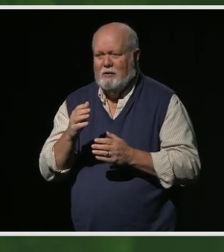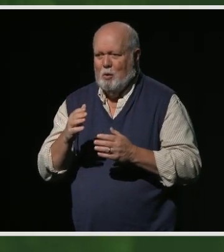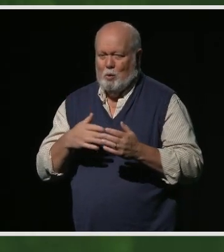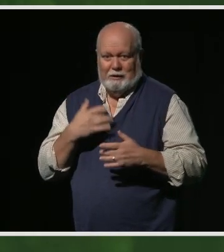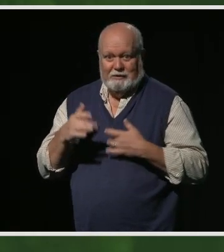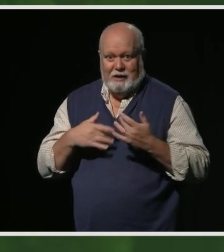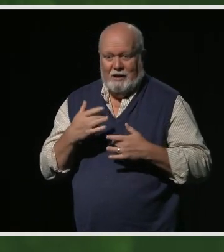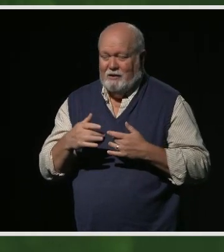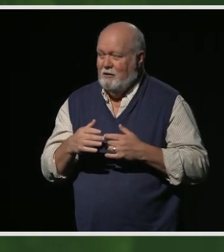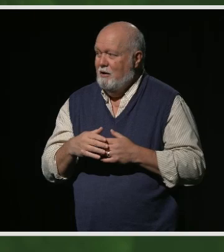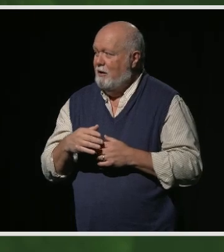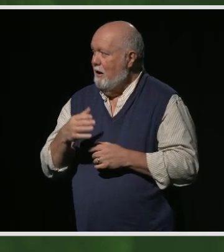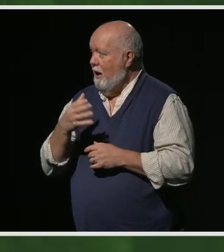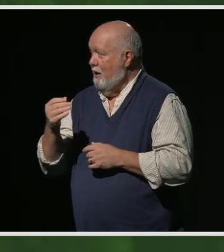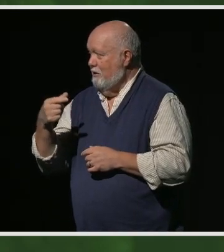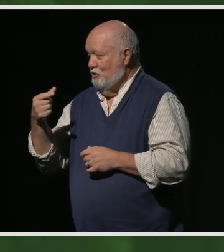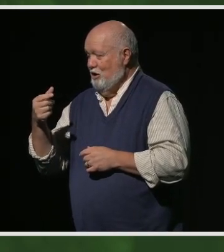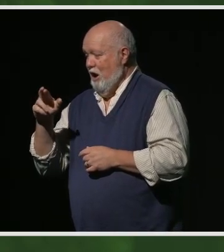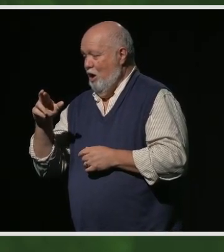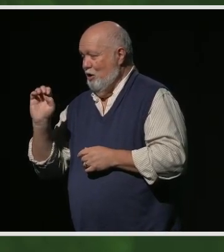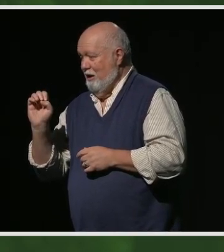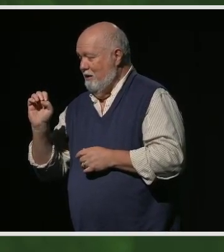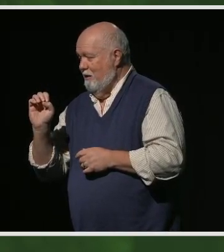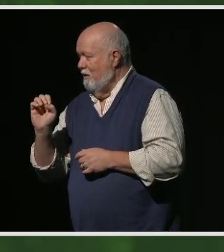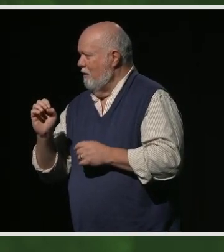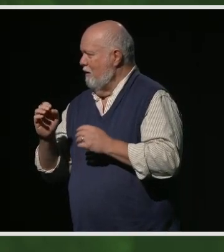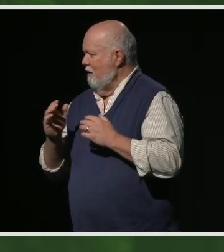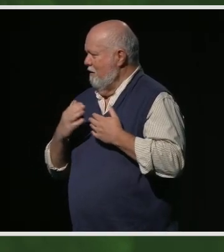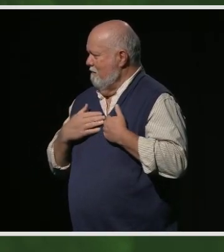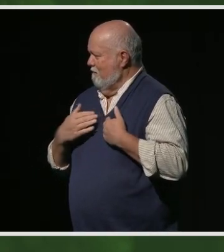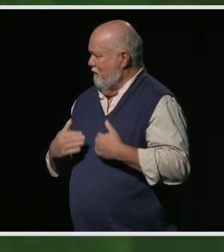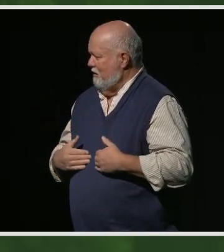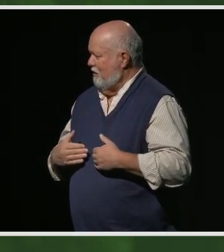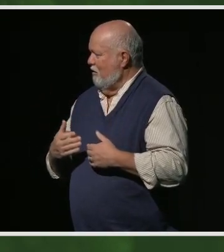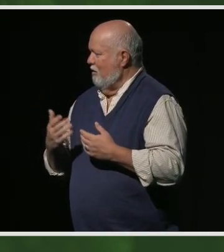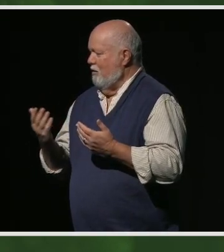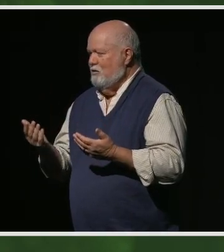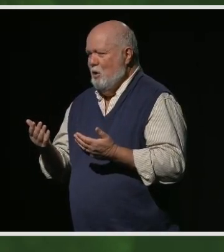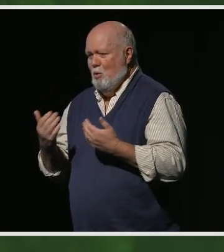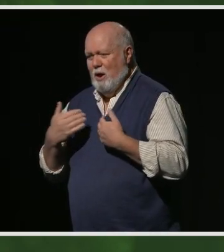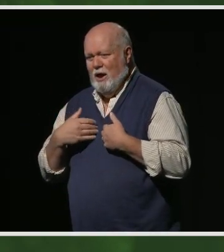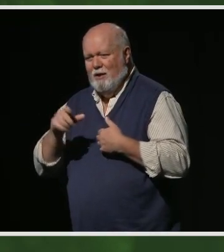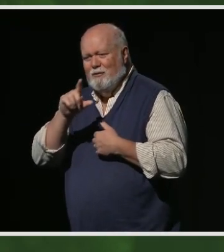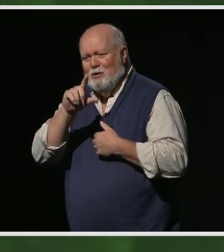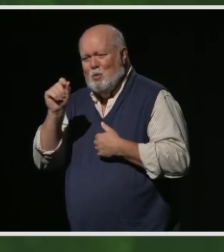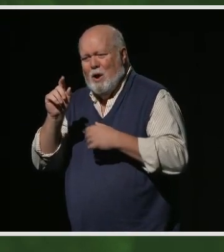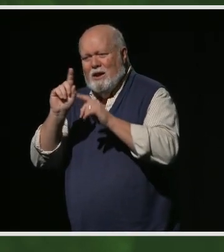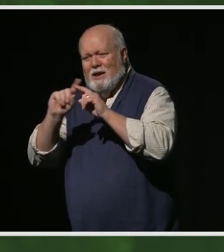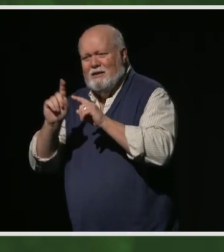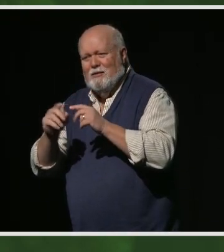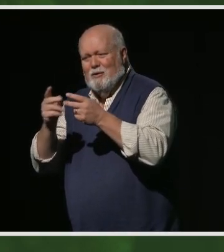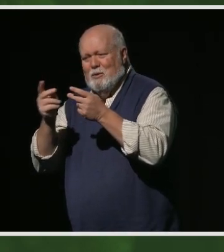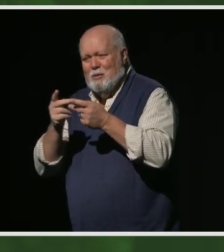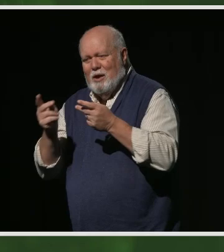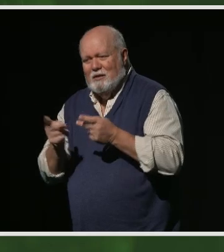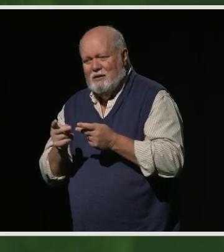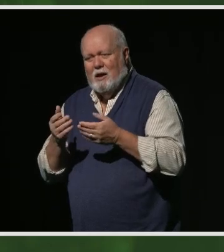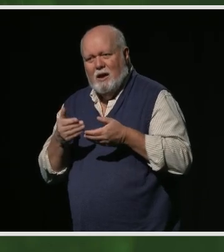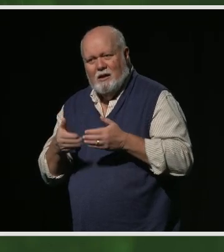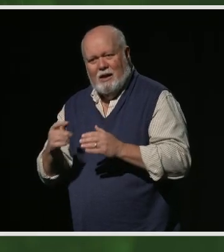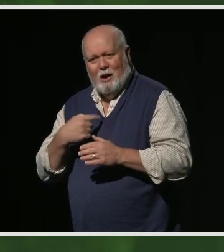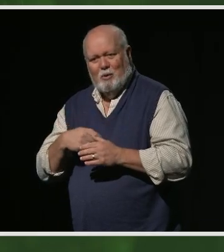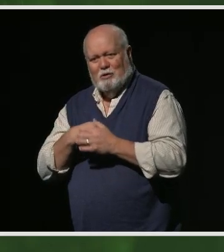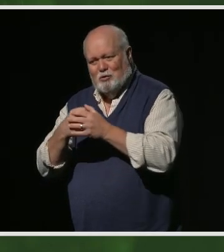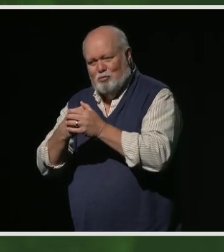does. And then GRE. Physical infrastructure support. So we have a list of 20 different locations that would allow us to scale our pilot